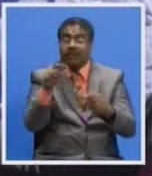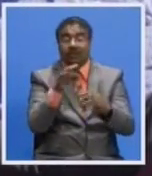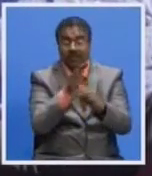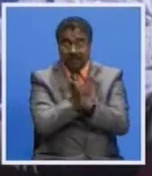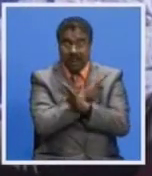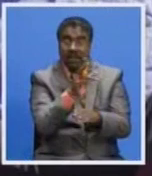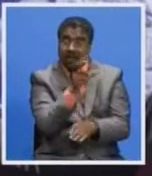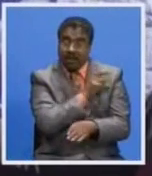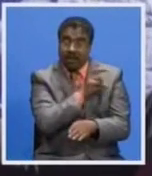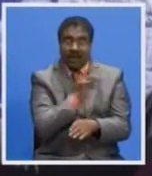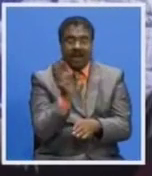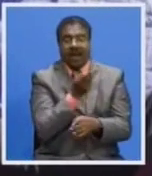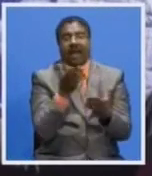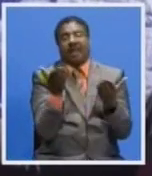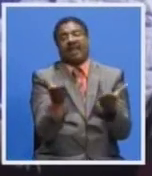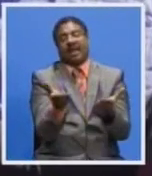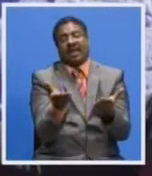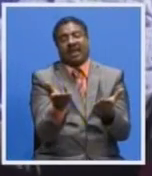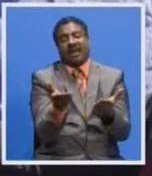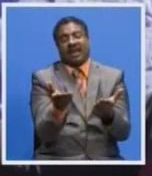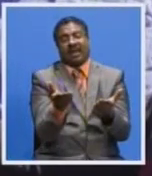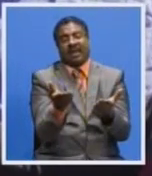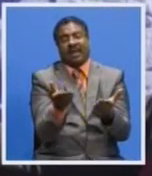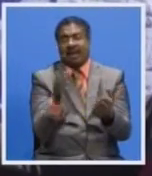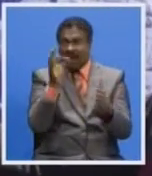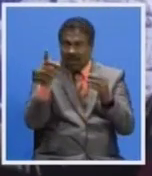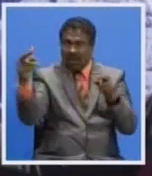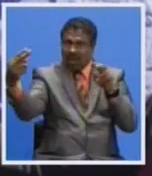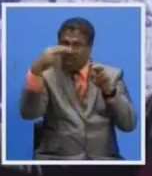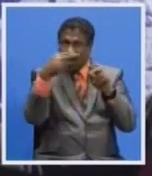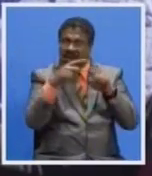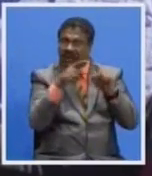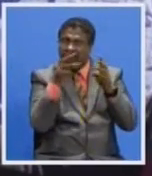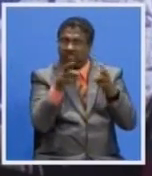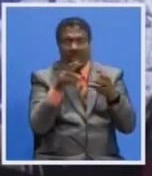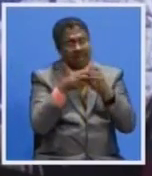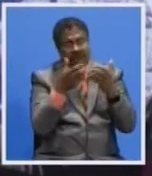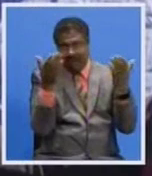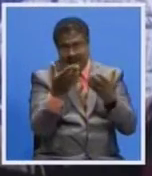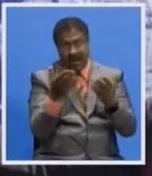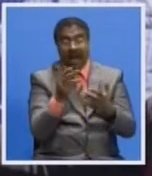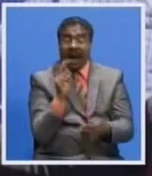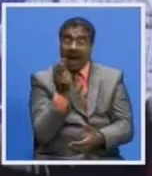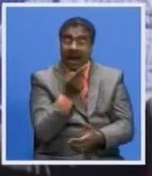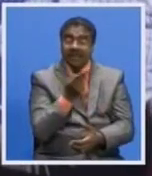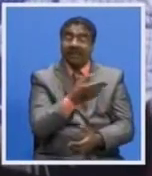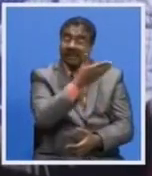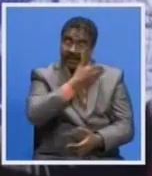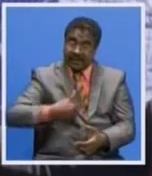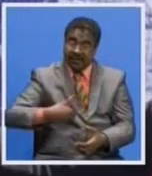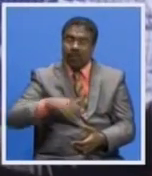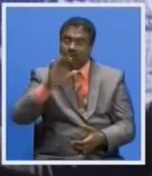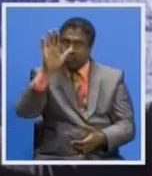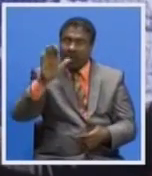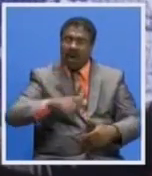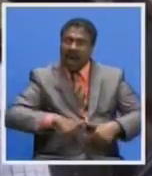are there for them. No matter in which shape they look at them, the core values are to ensure that their lives and their properties